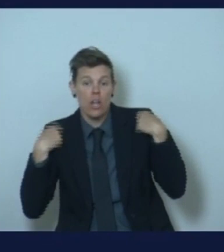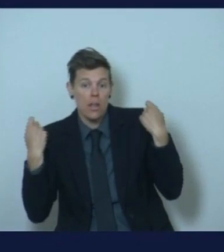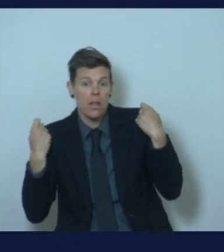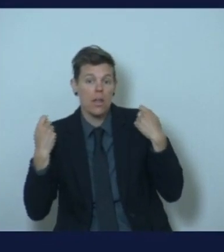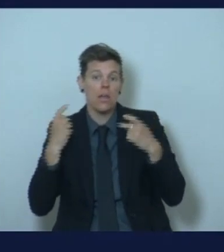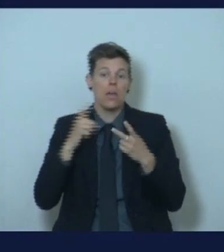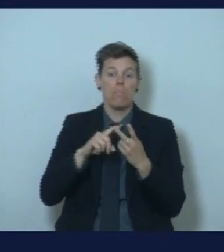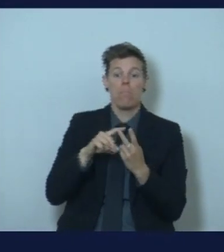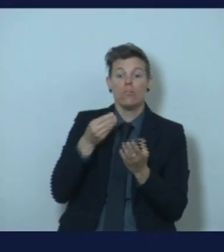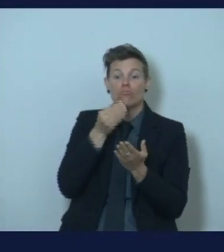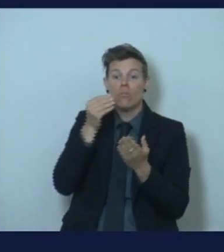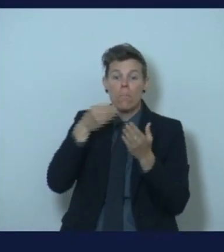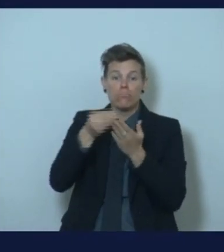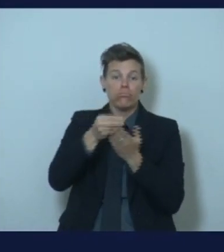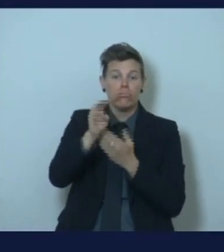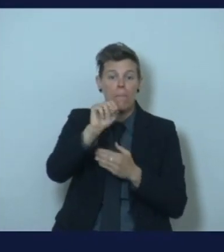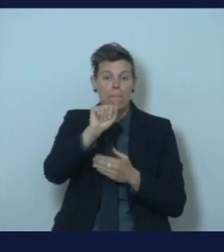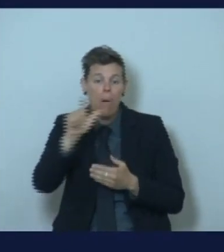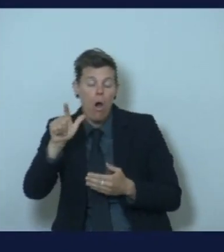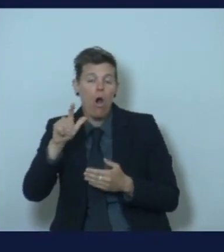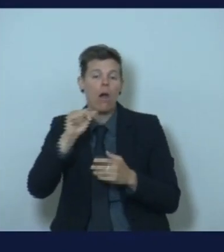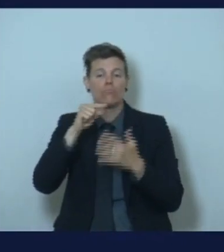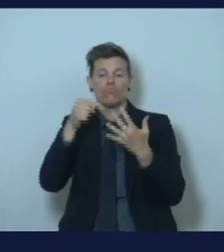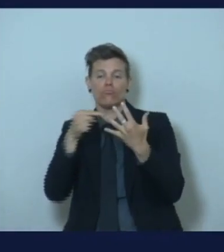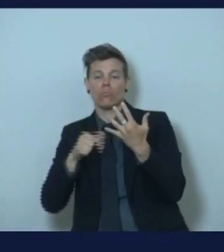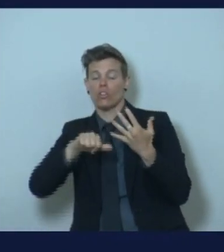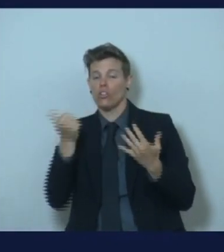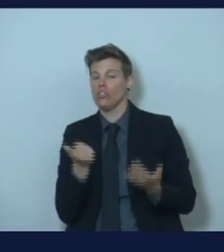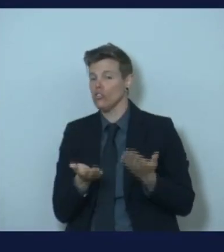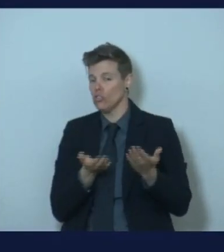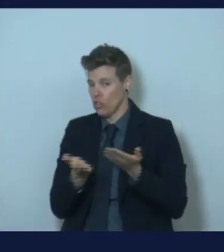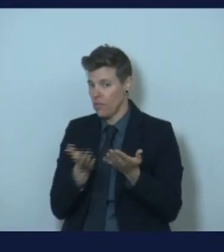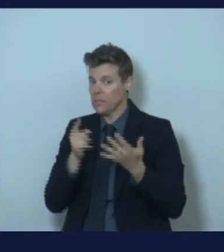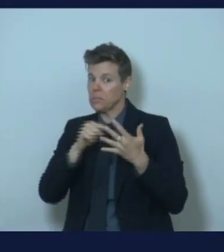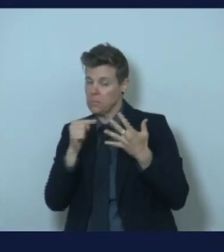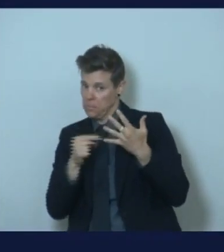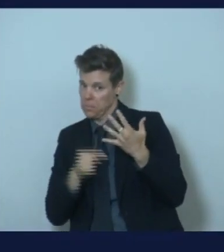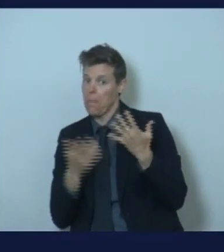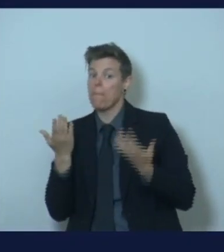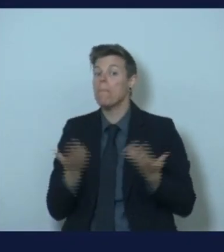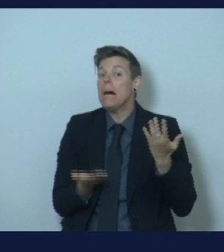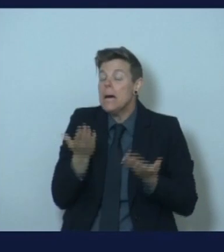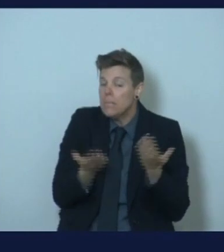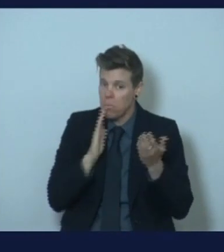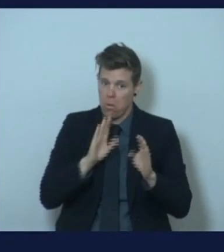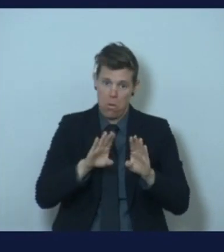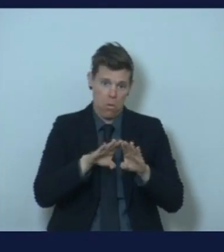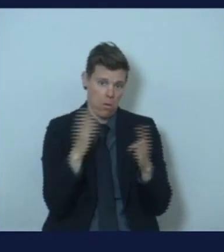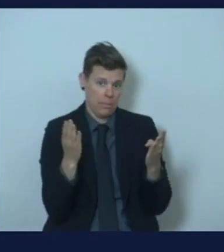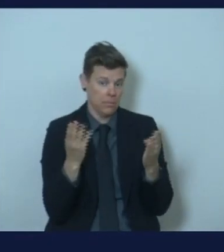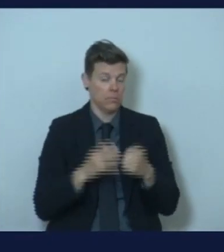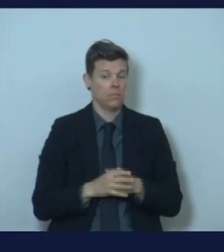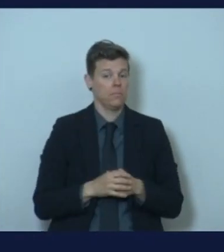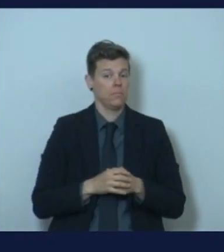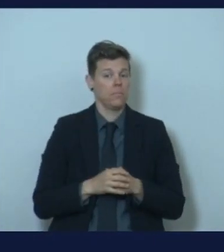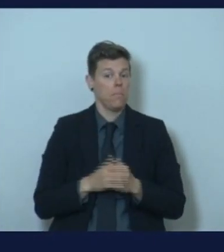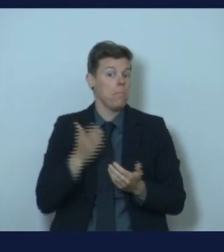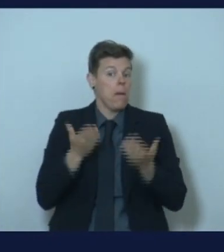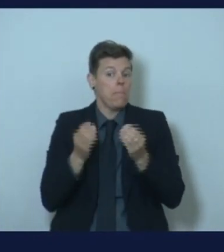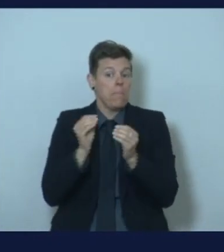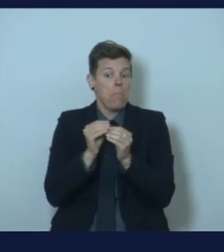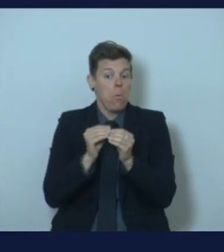information, right, we might come to you even earlier, but right now we want you to know that there's nothing that we're seeing, even though we had